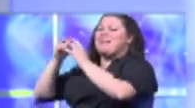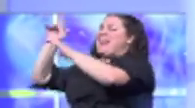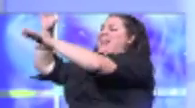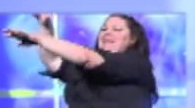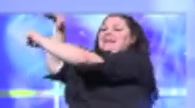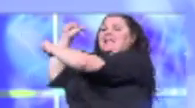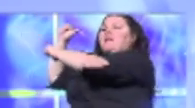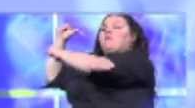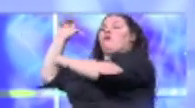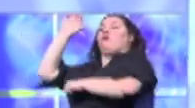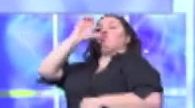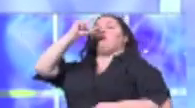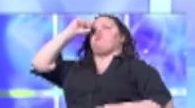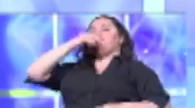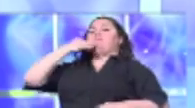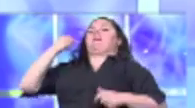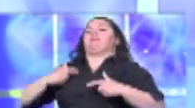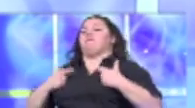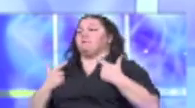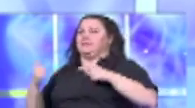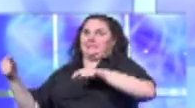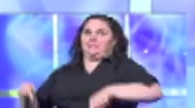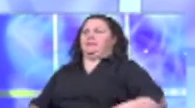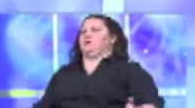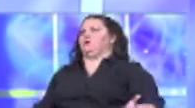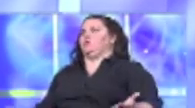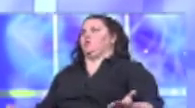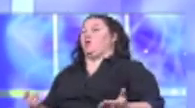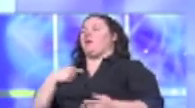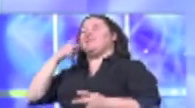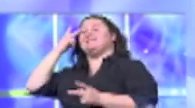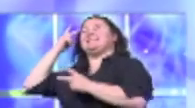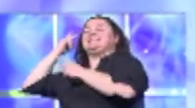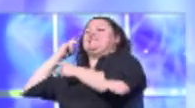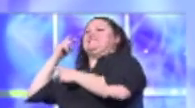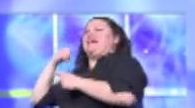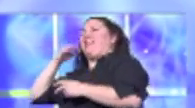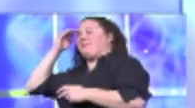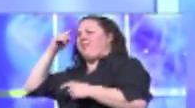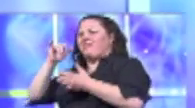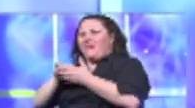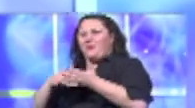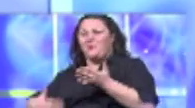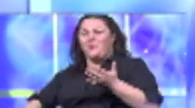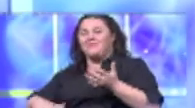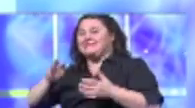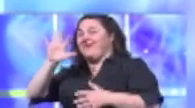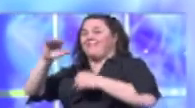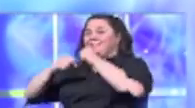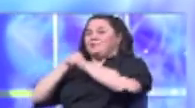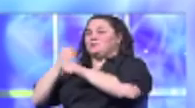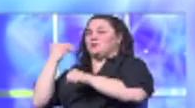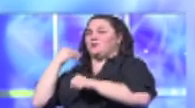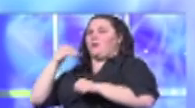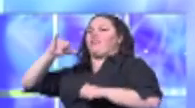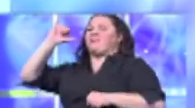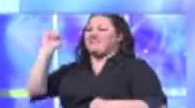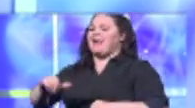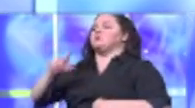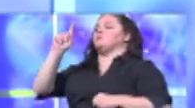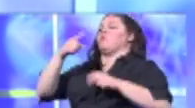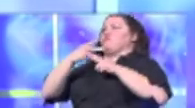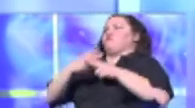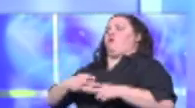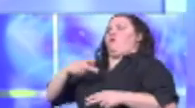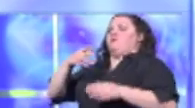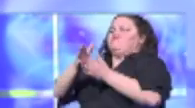a better life. And when I think back to that point, 65 years ago, that's where the passion began